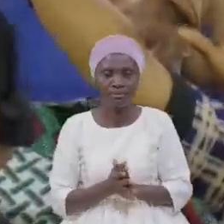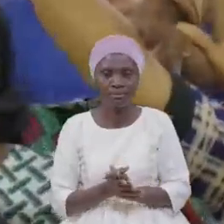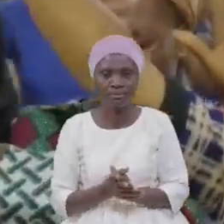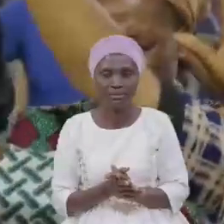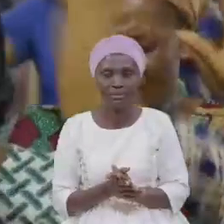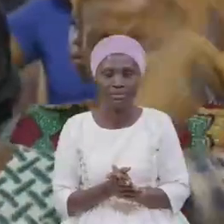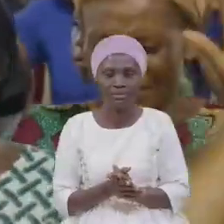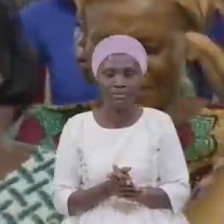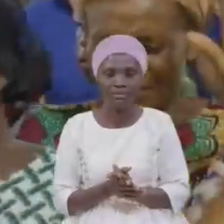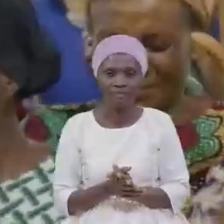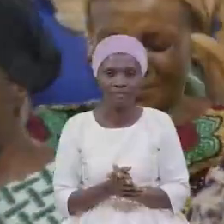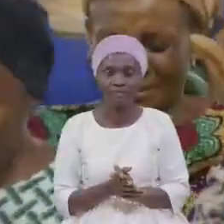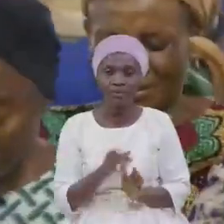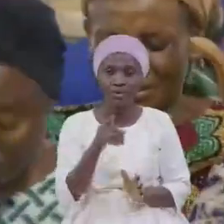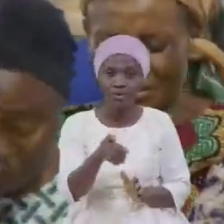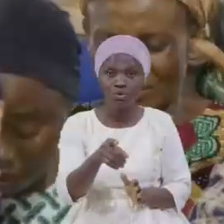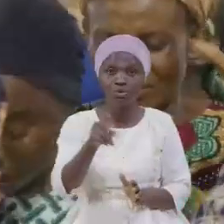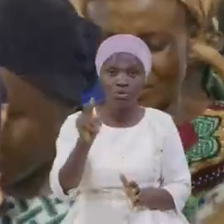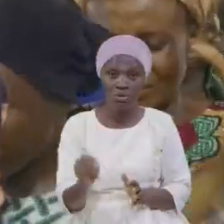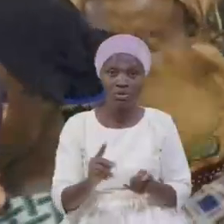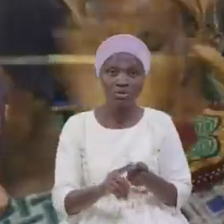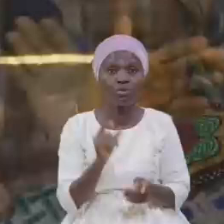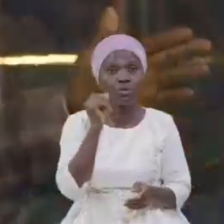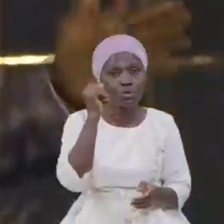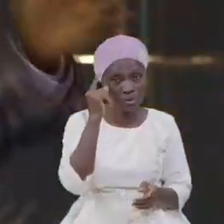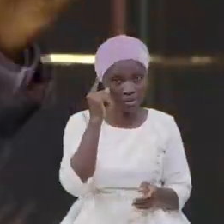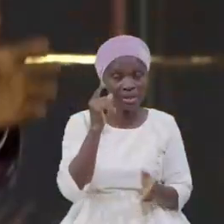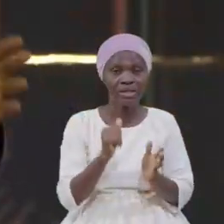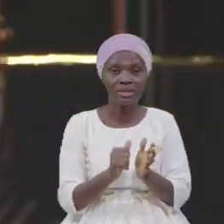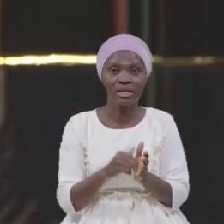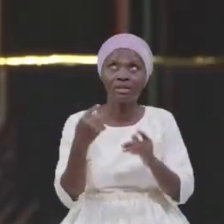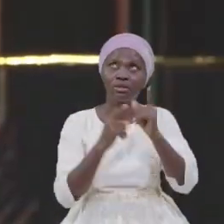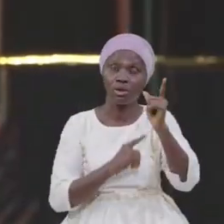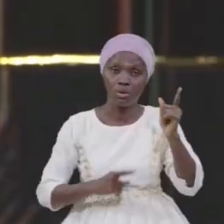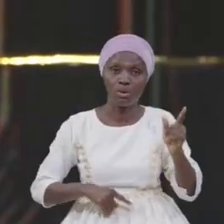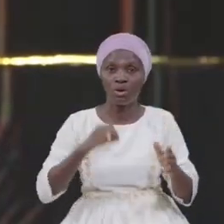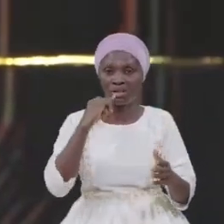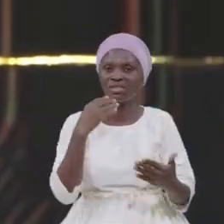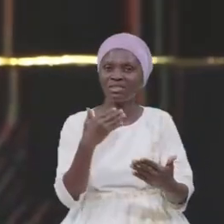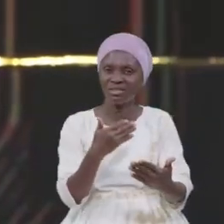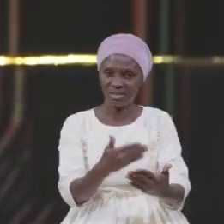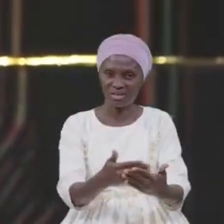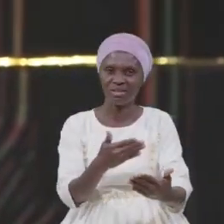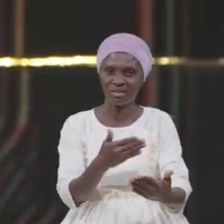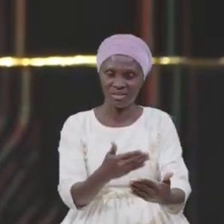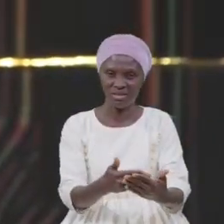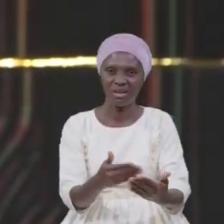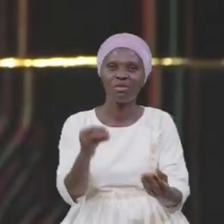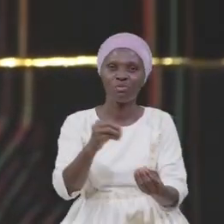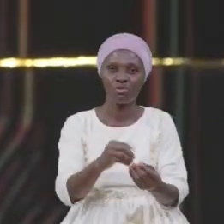And you need to understand that the Lord is nearer to you than even your